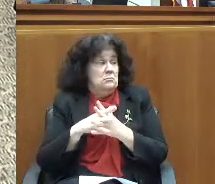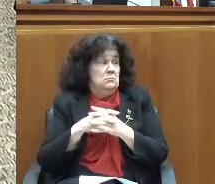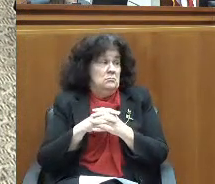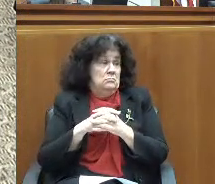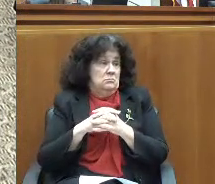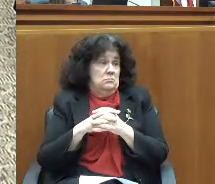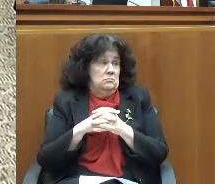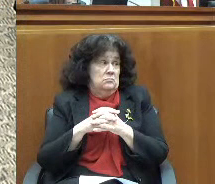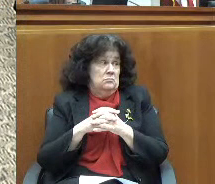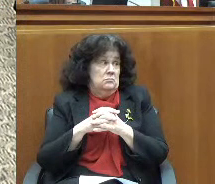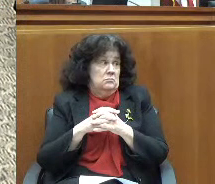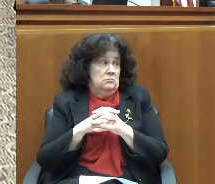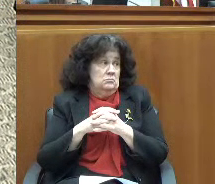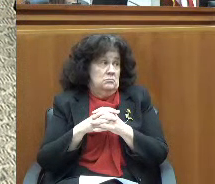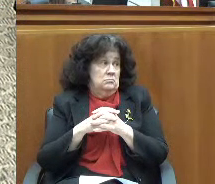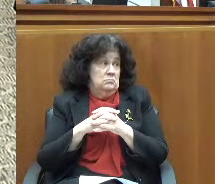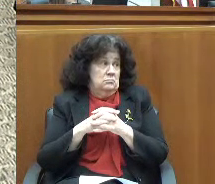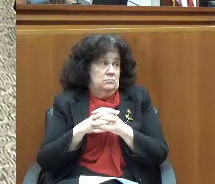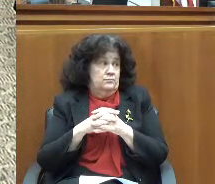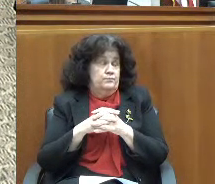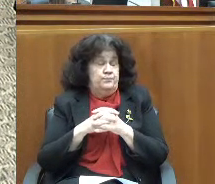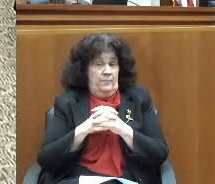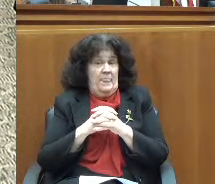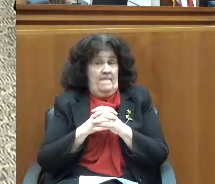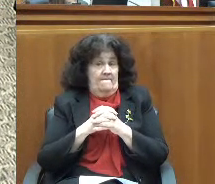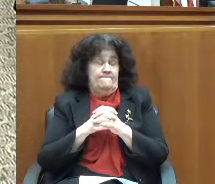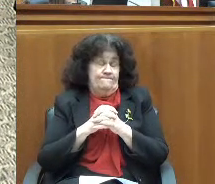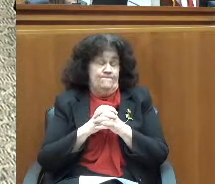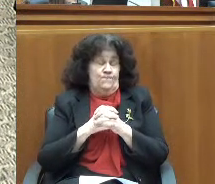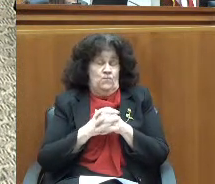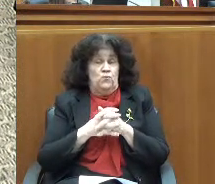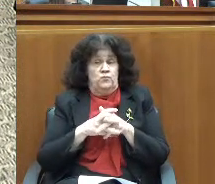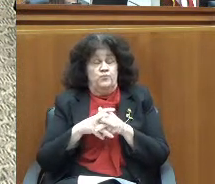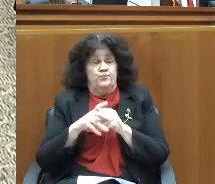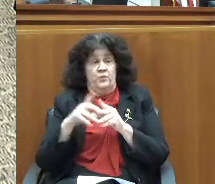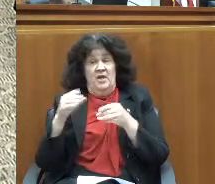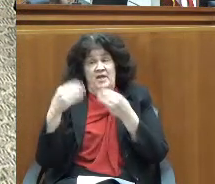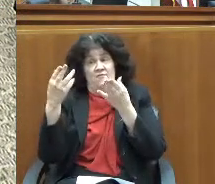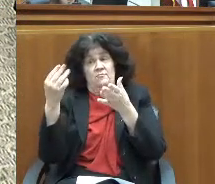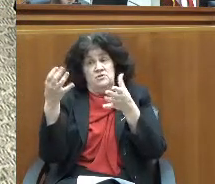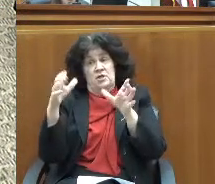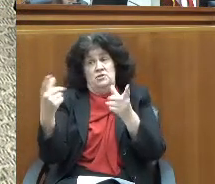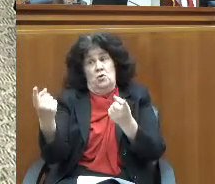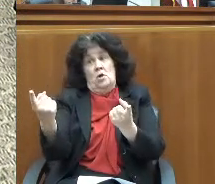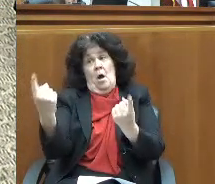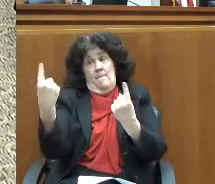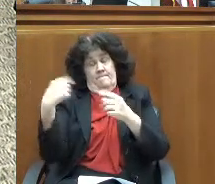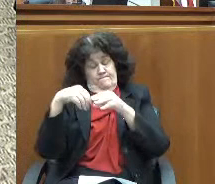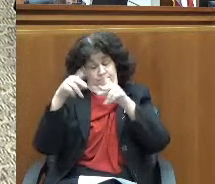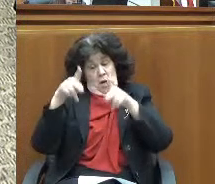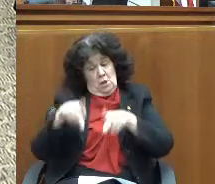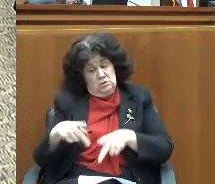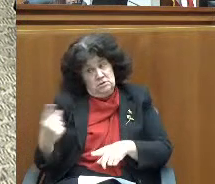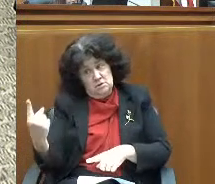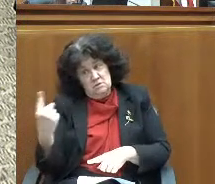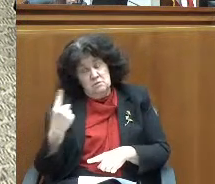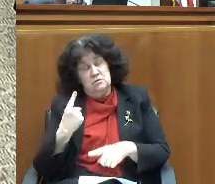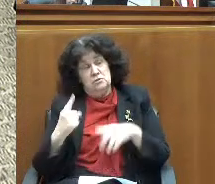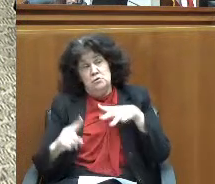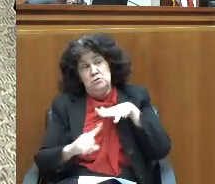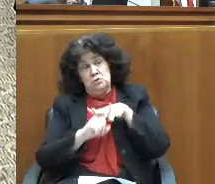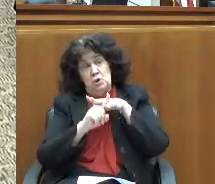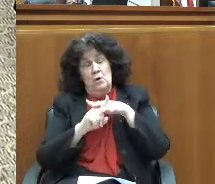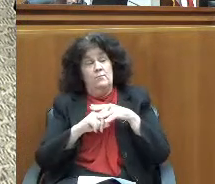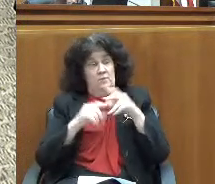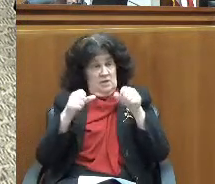your- substitute motion to deny if you'd like. Or, Holly, if you want to get follow up on what happened with that.